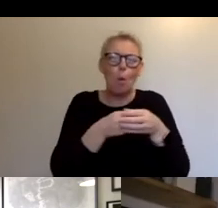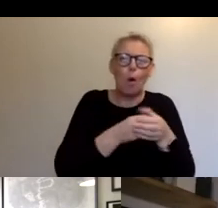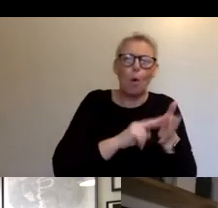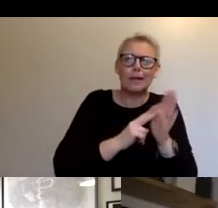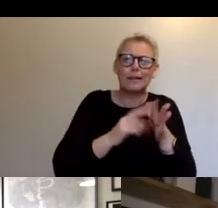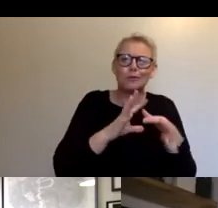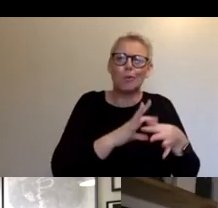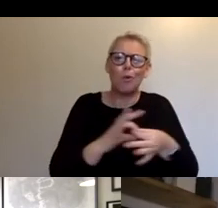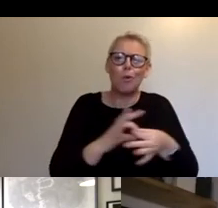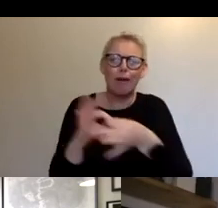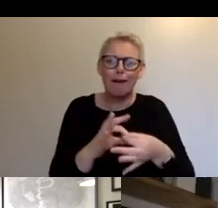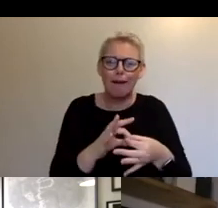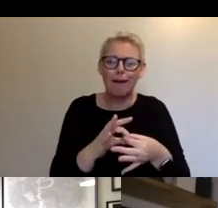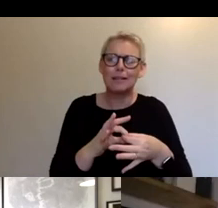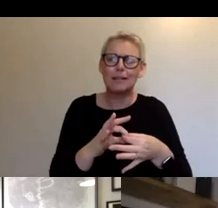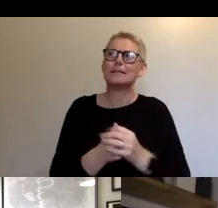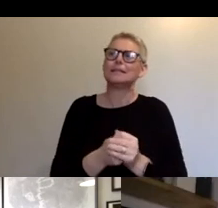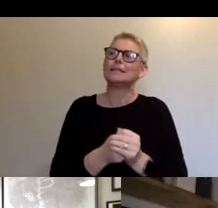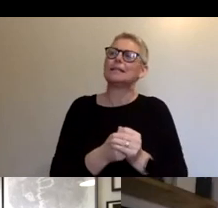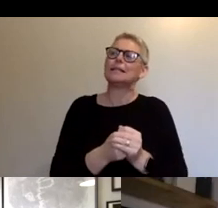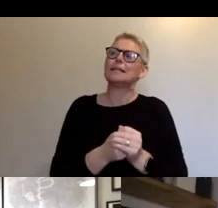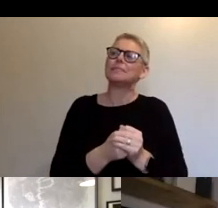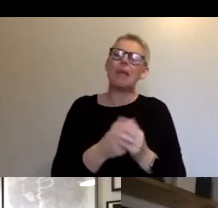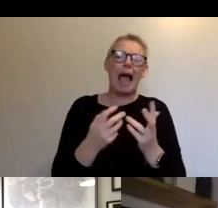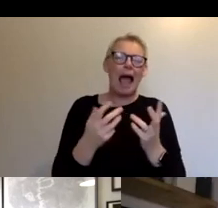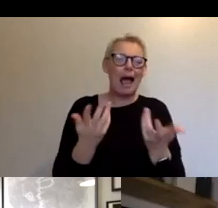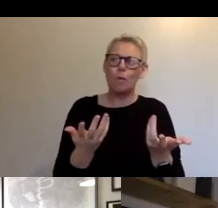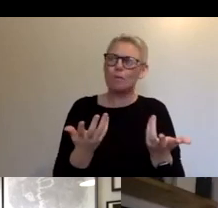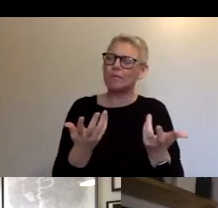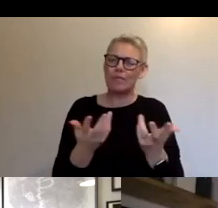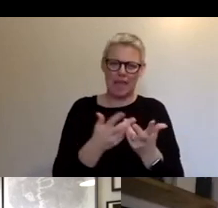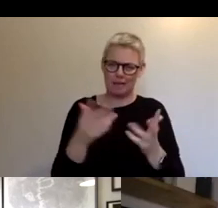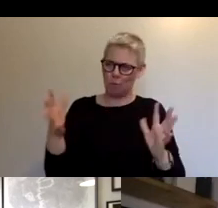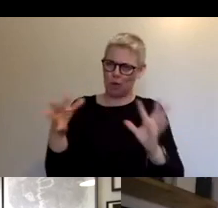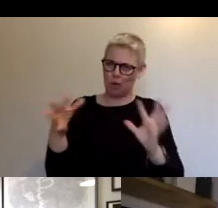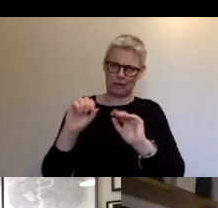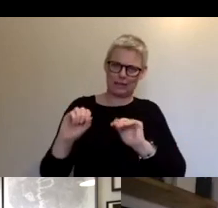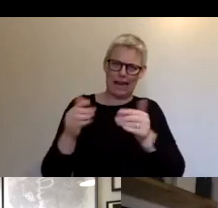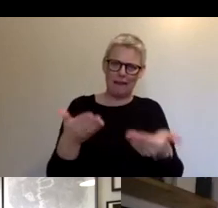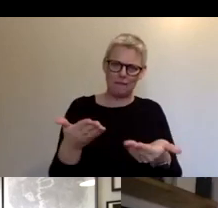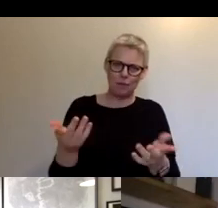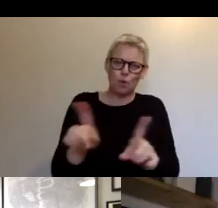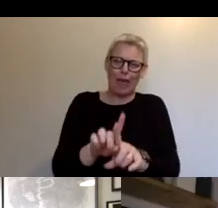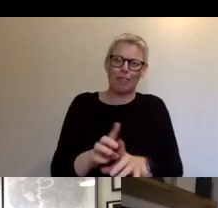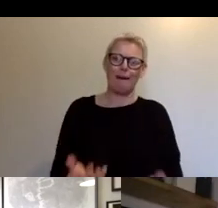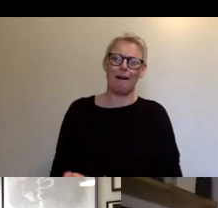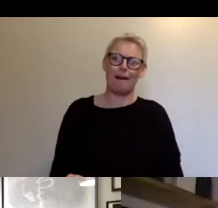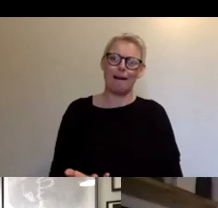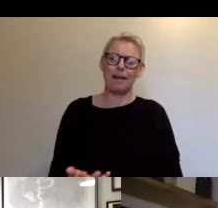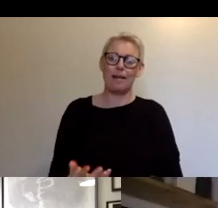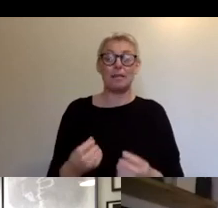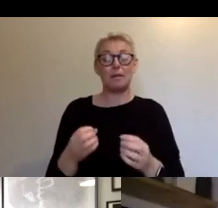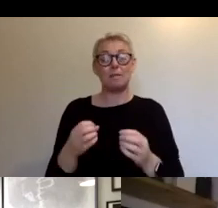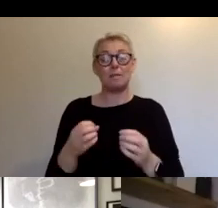um, to deliver together. Um, I think that the Bristol arts channel was a great, um,